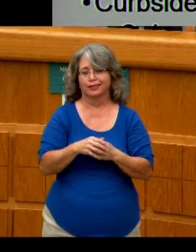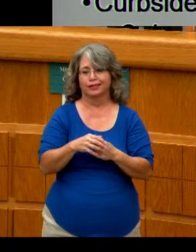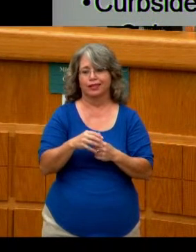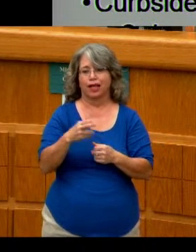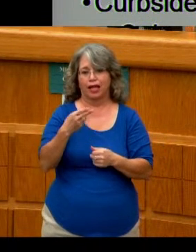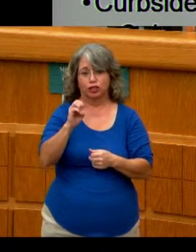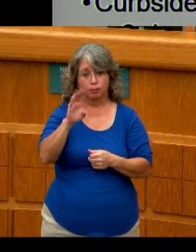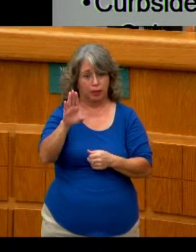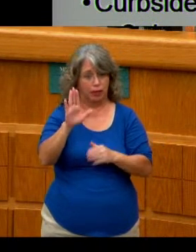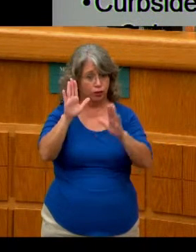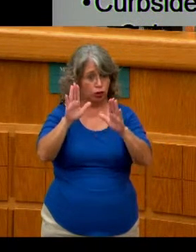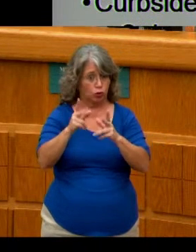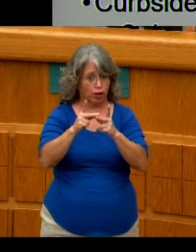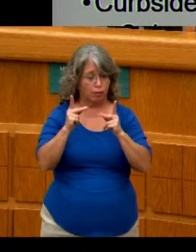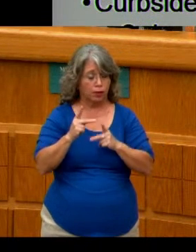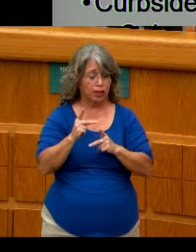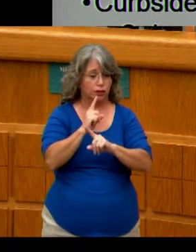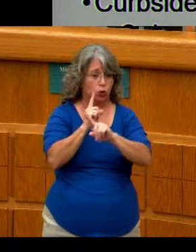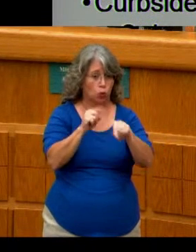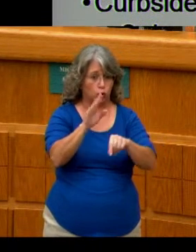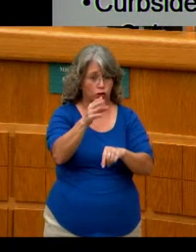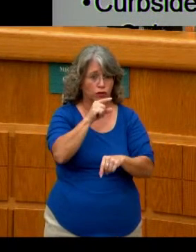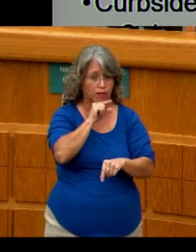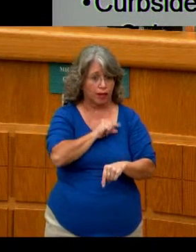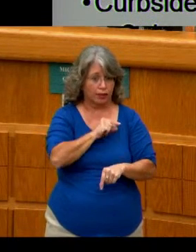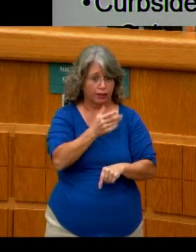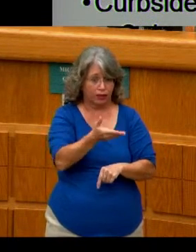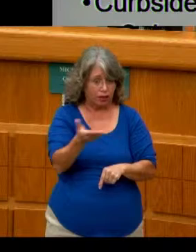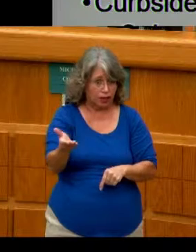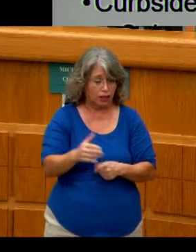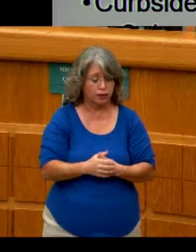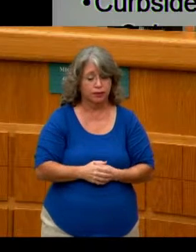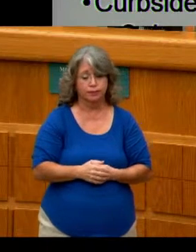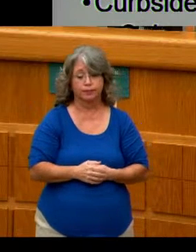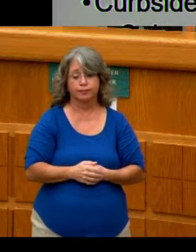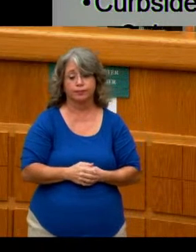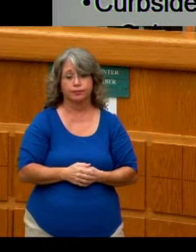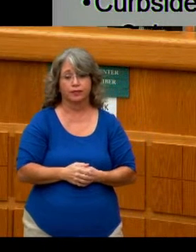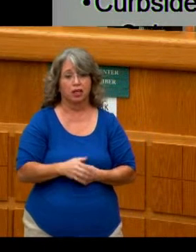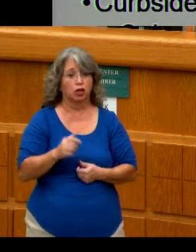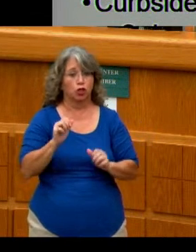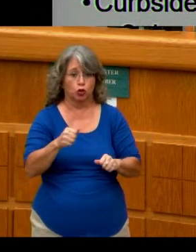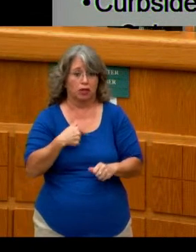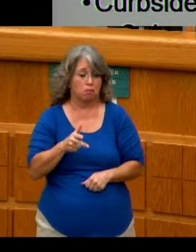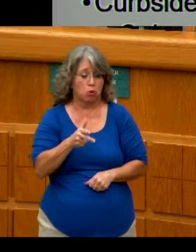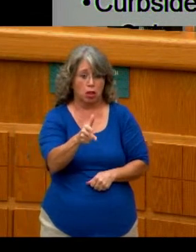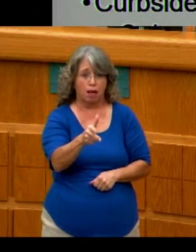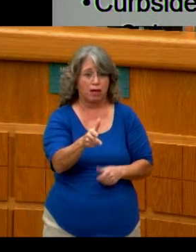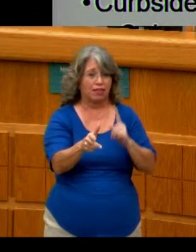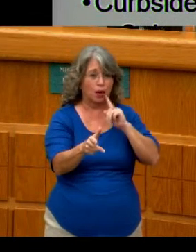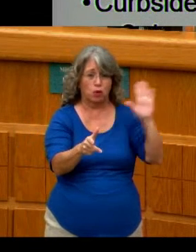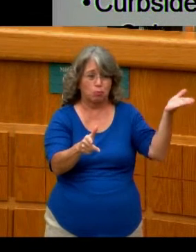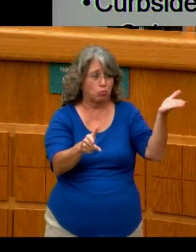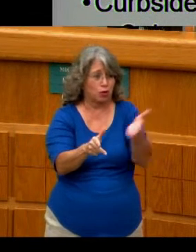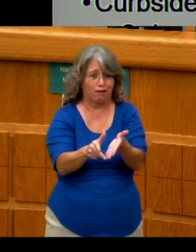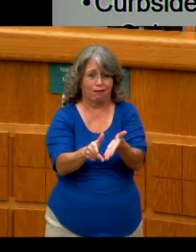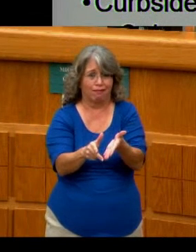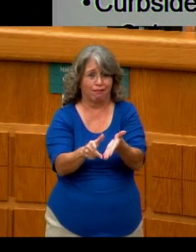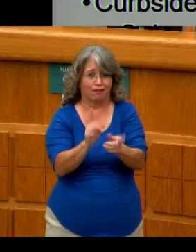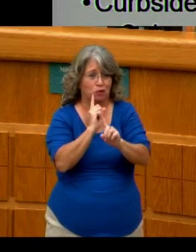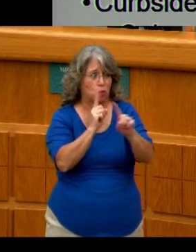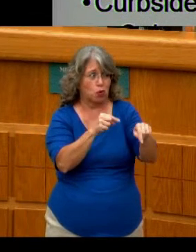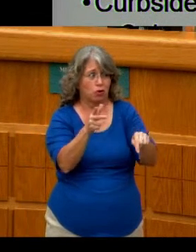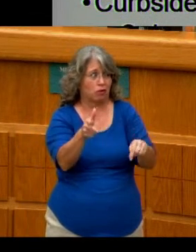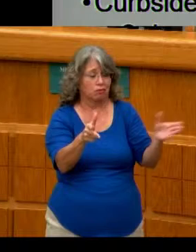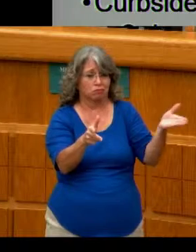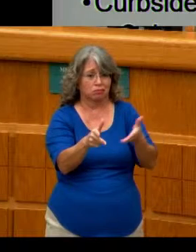their position at number 1. Number 2, HEB, great place to get your Thanksgiving meal items.